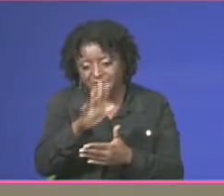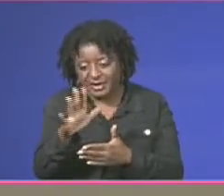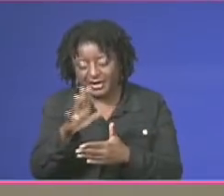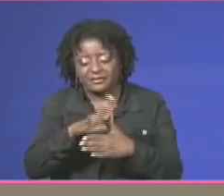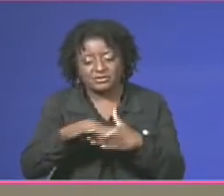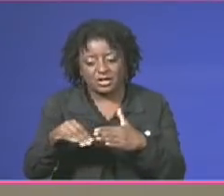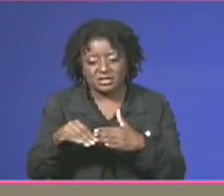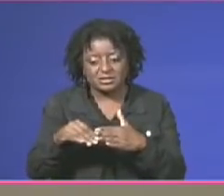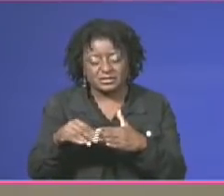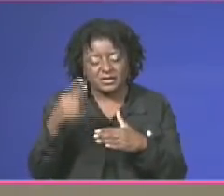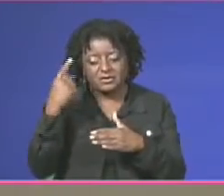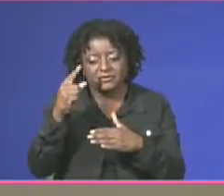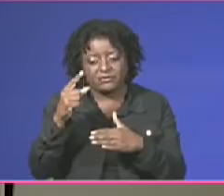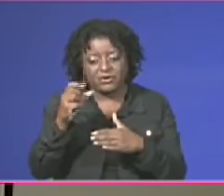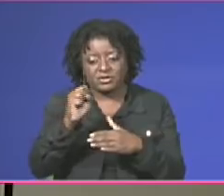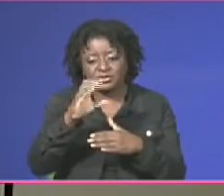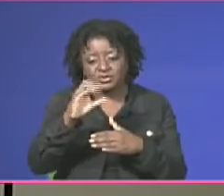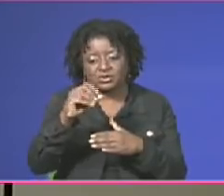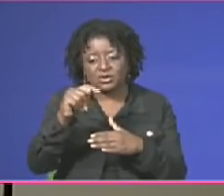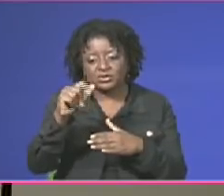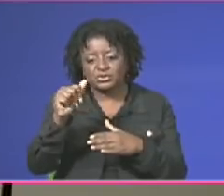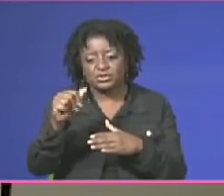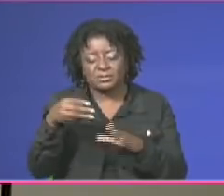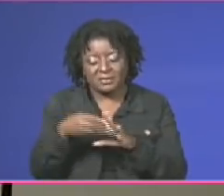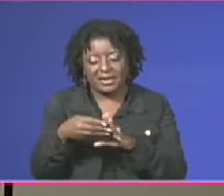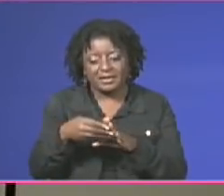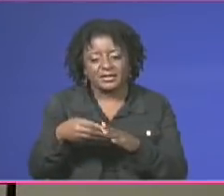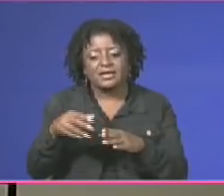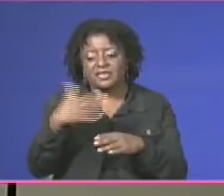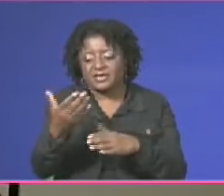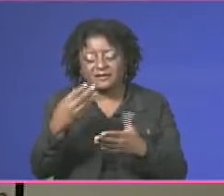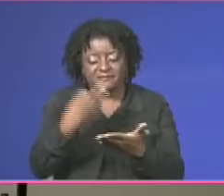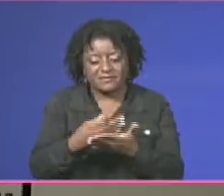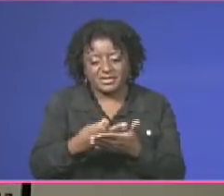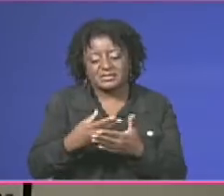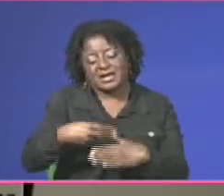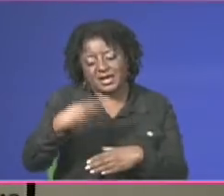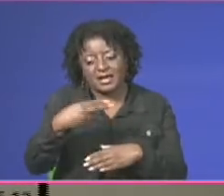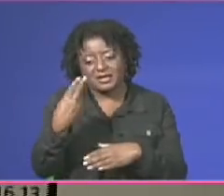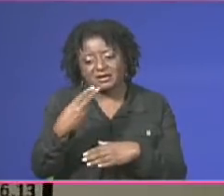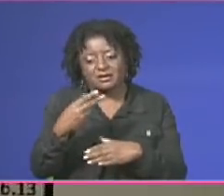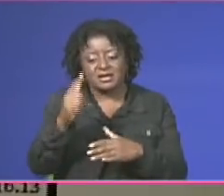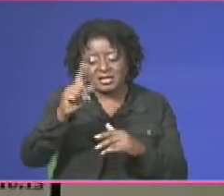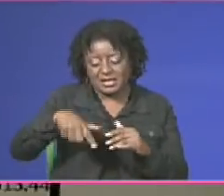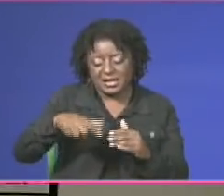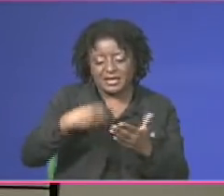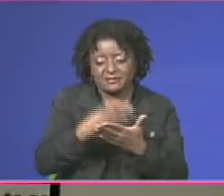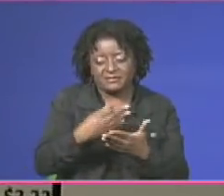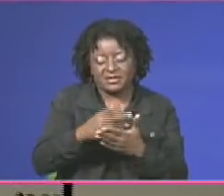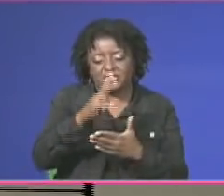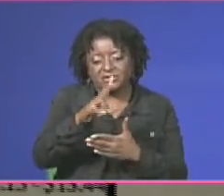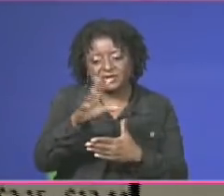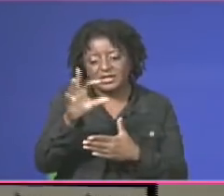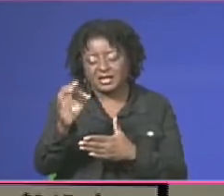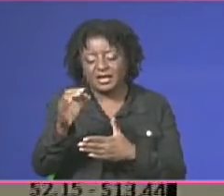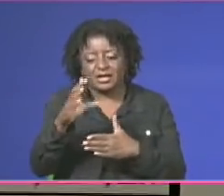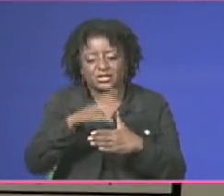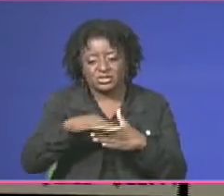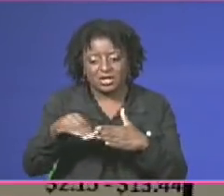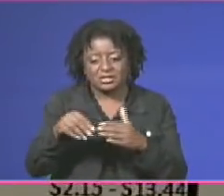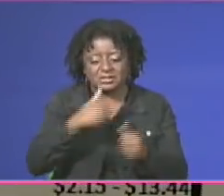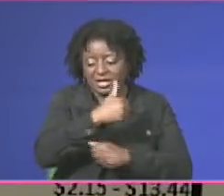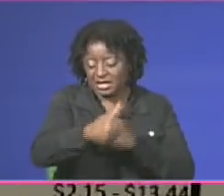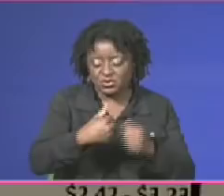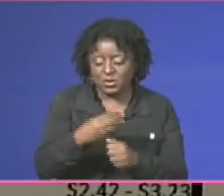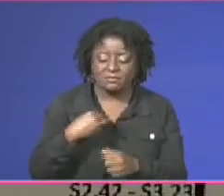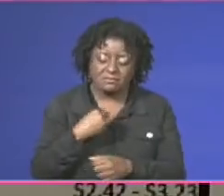fees appear to be higher than competitors. For example, late fees are around $39. Some people say it could be a day. Annual membership